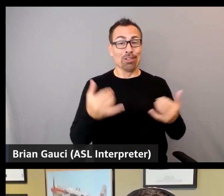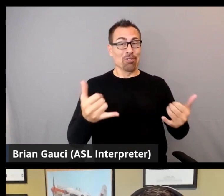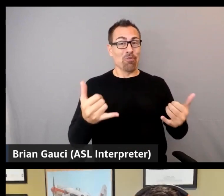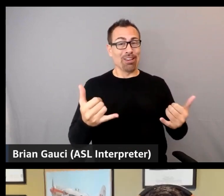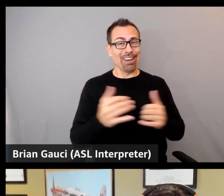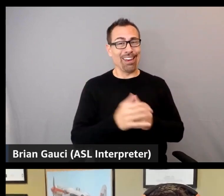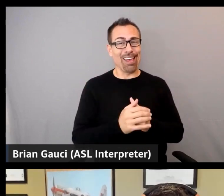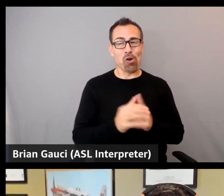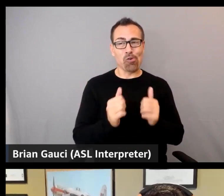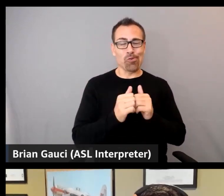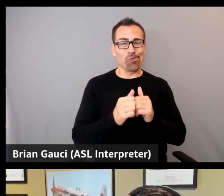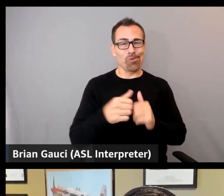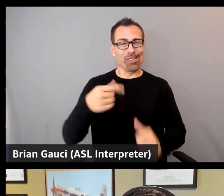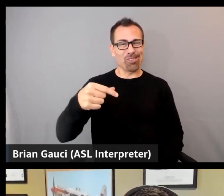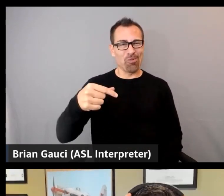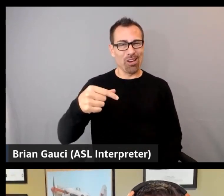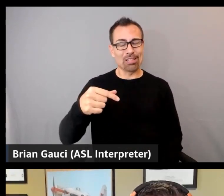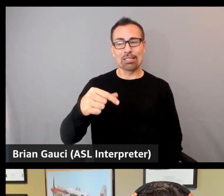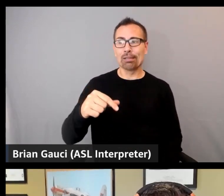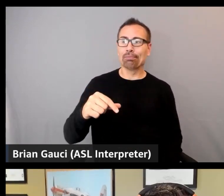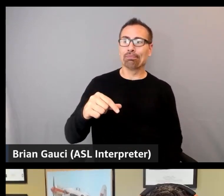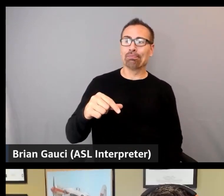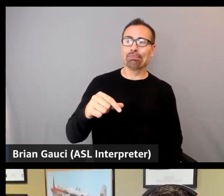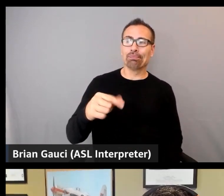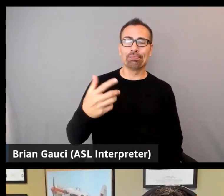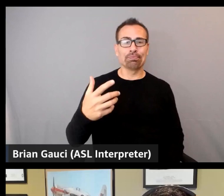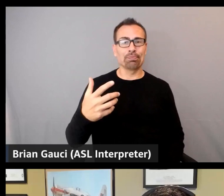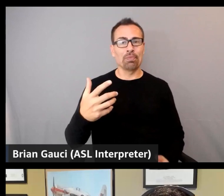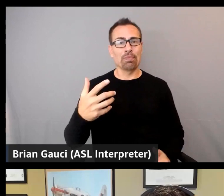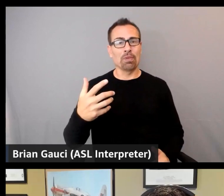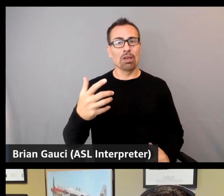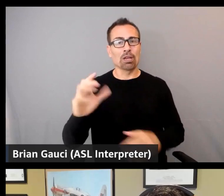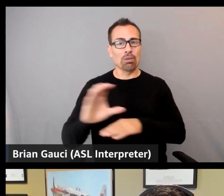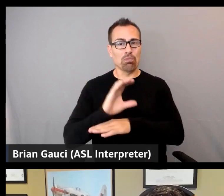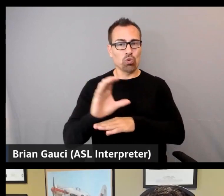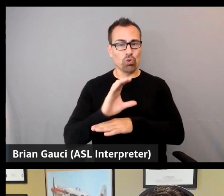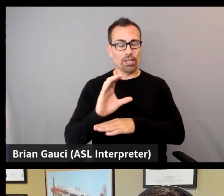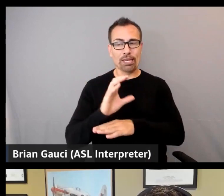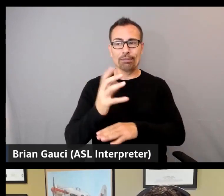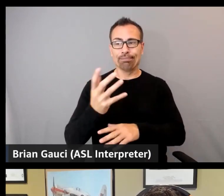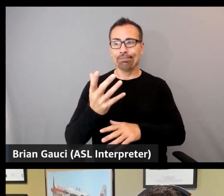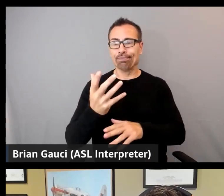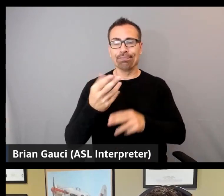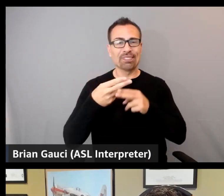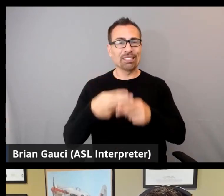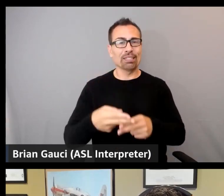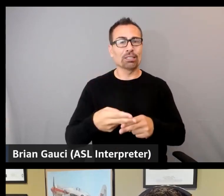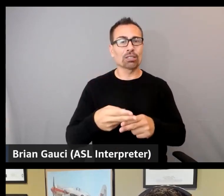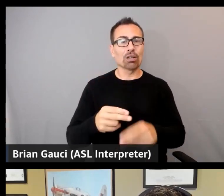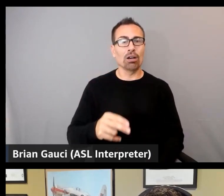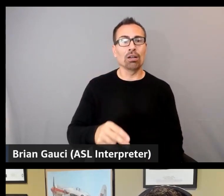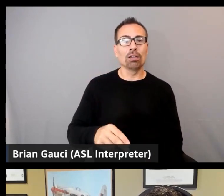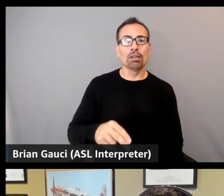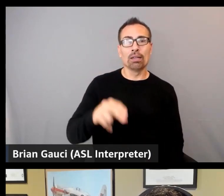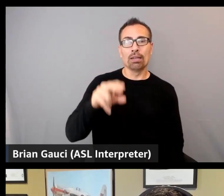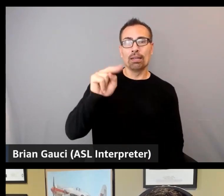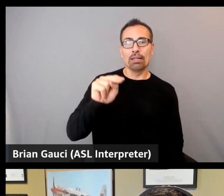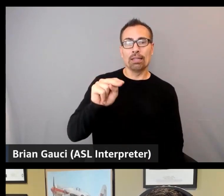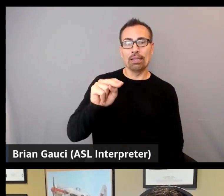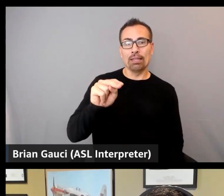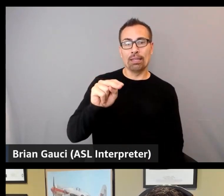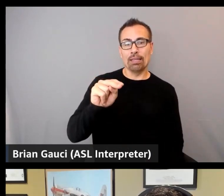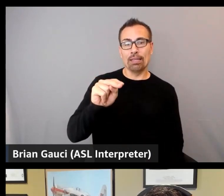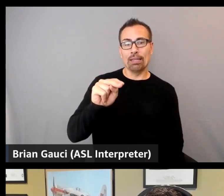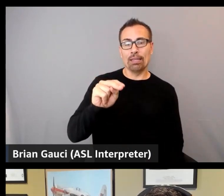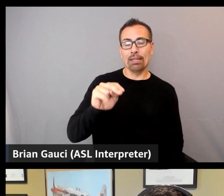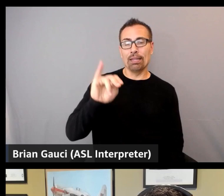mechanics, hopefully it stays the same. The stage we're in quantum computing is called NISQ, which is noisy intermediate scale quantum.